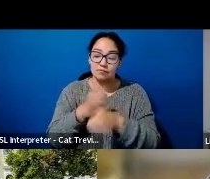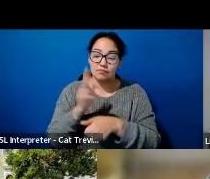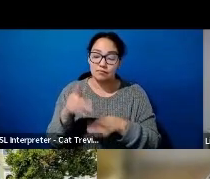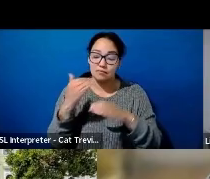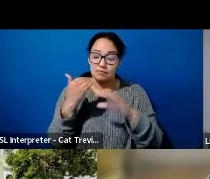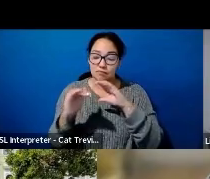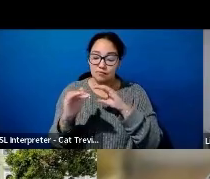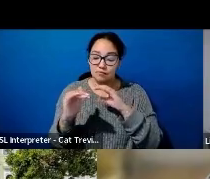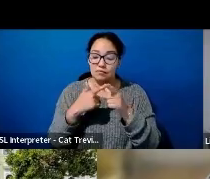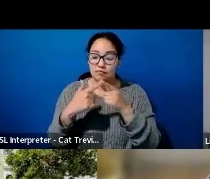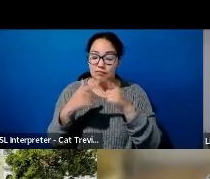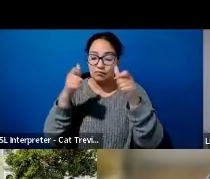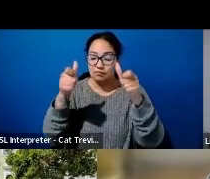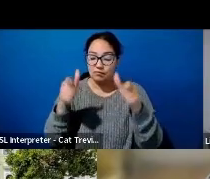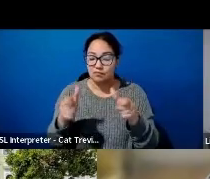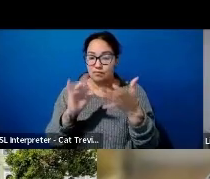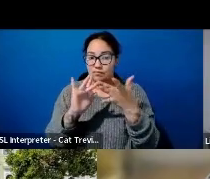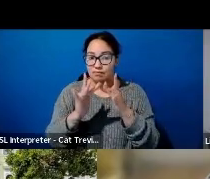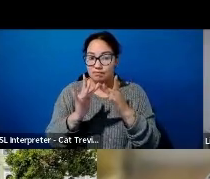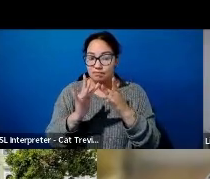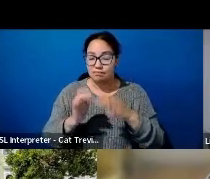and it will be posted online.